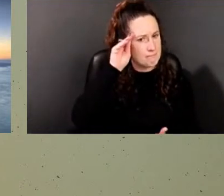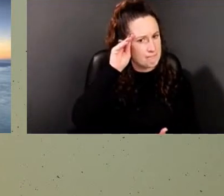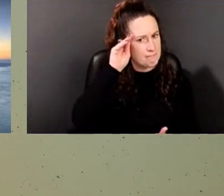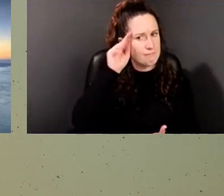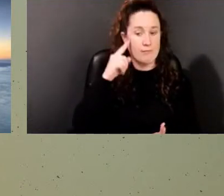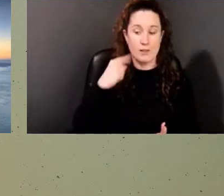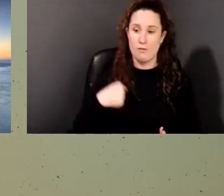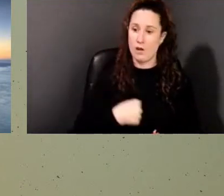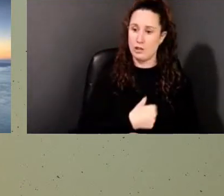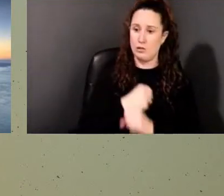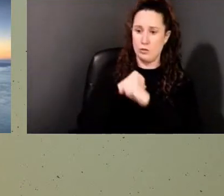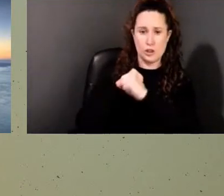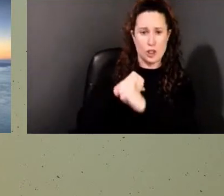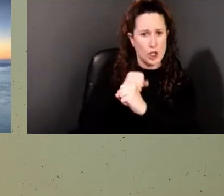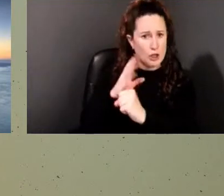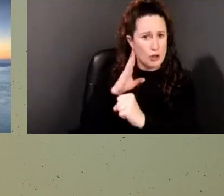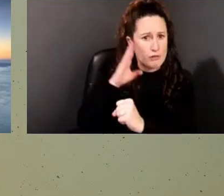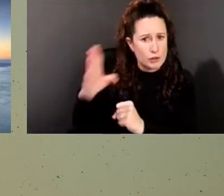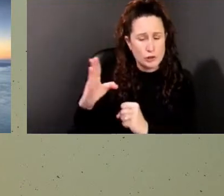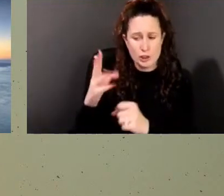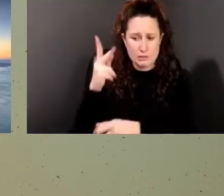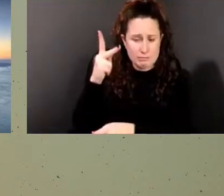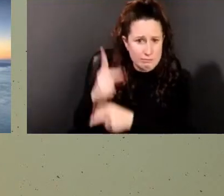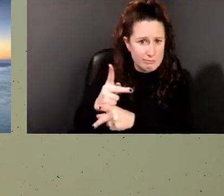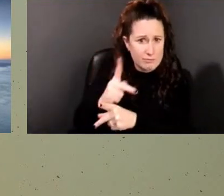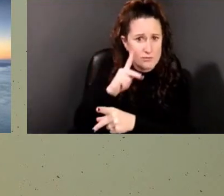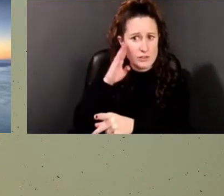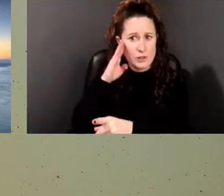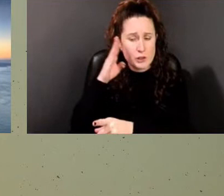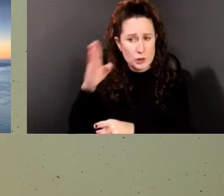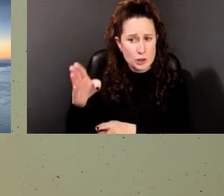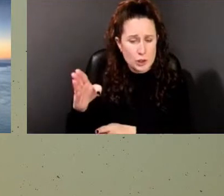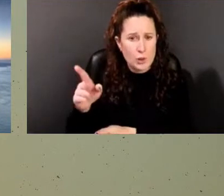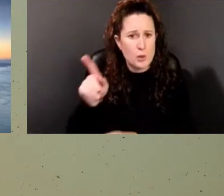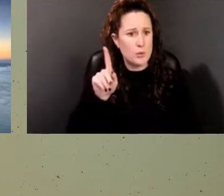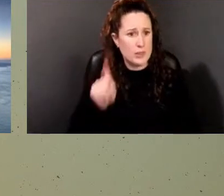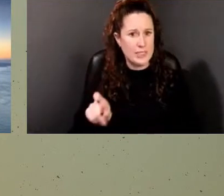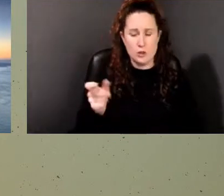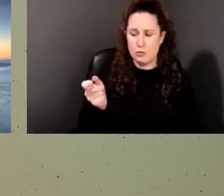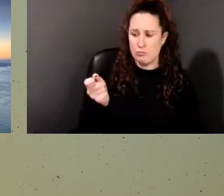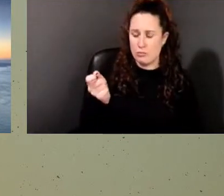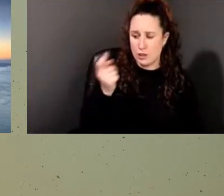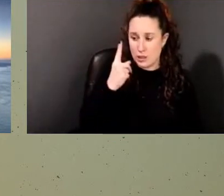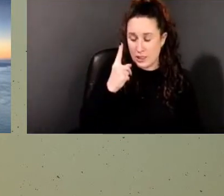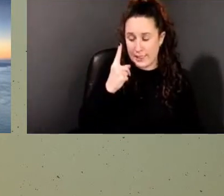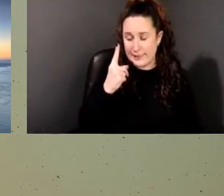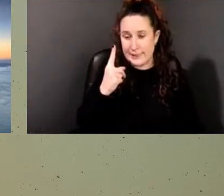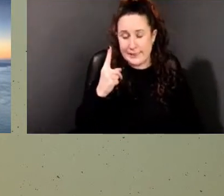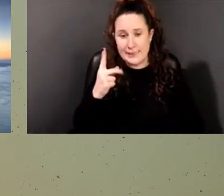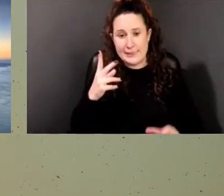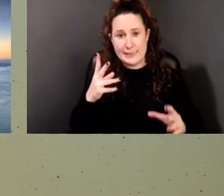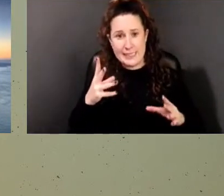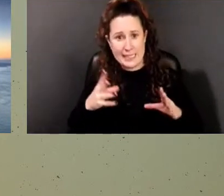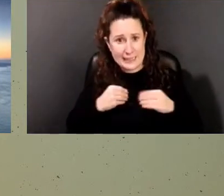the future is somehow reconciling and understanding the reality of the past, which we're not